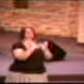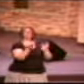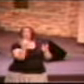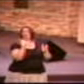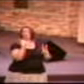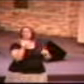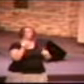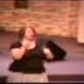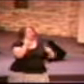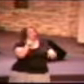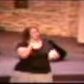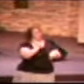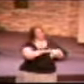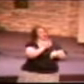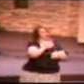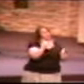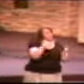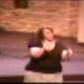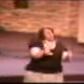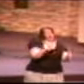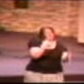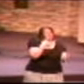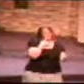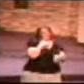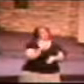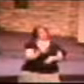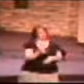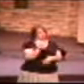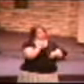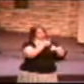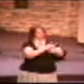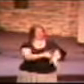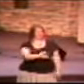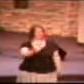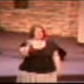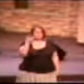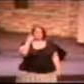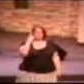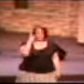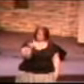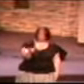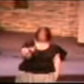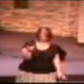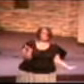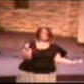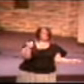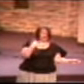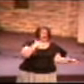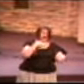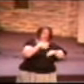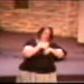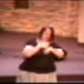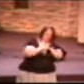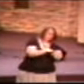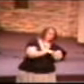Go on your way, he tells the 72 disciples. See, I am sending you.